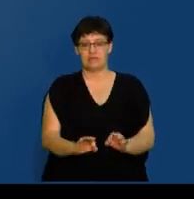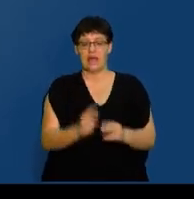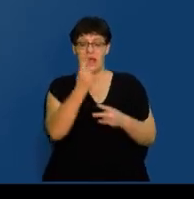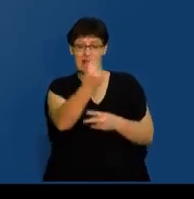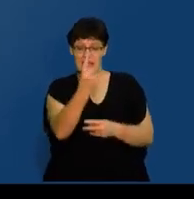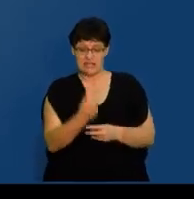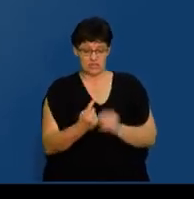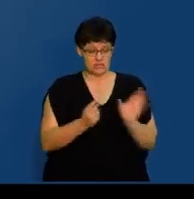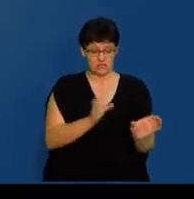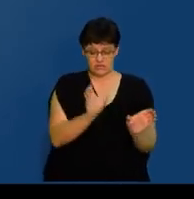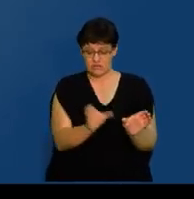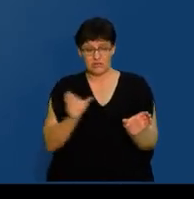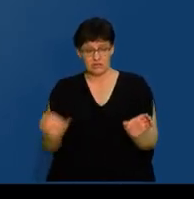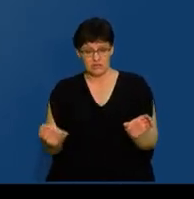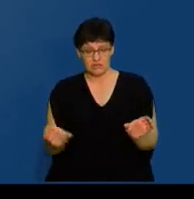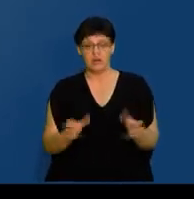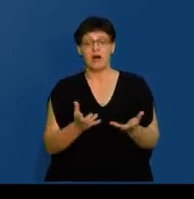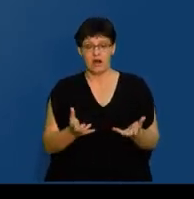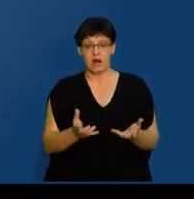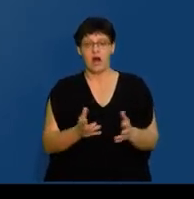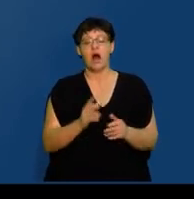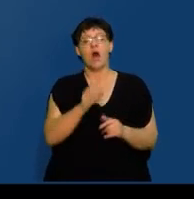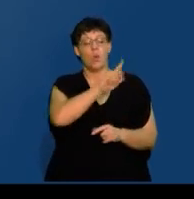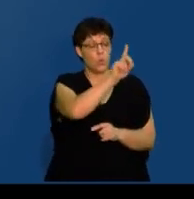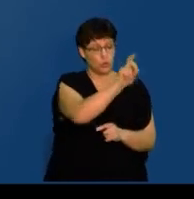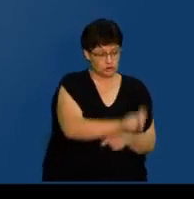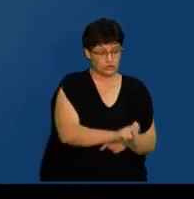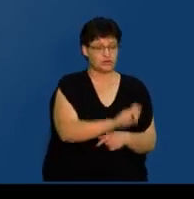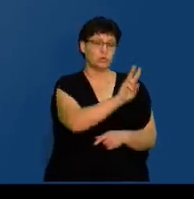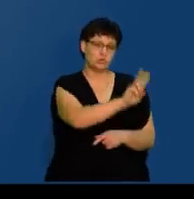be divided into between 2 to 4 sub-questions.